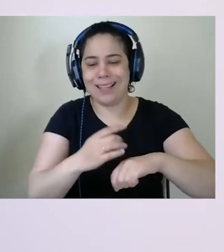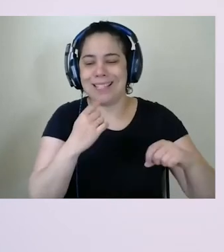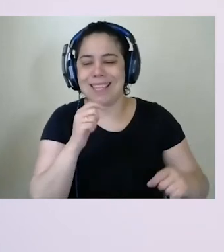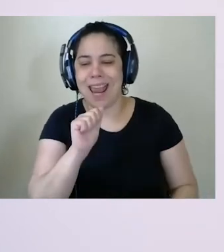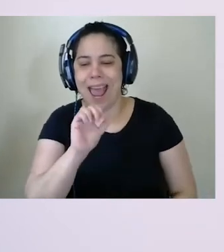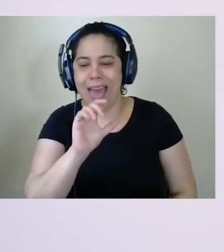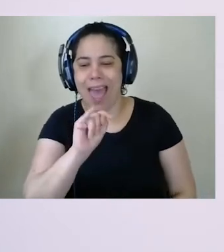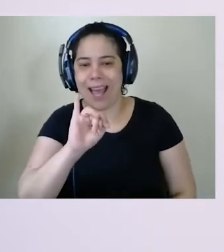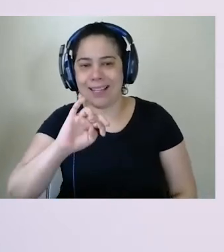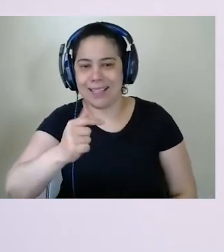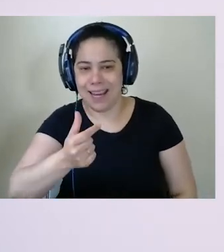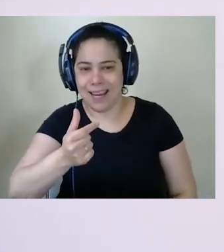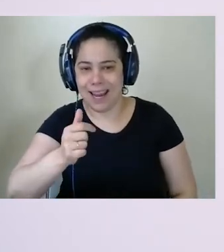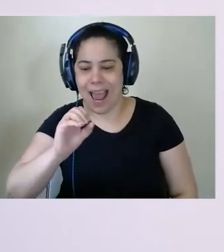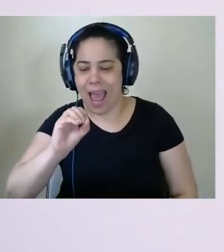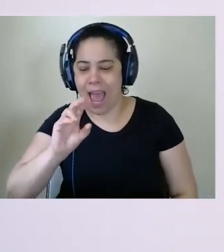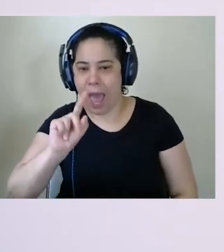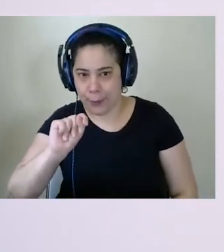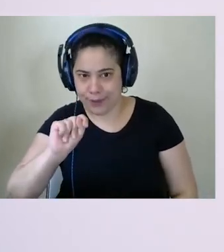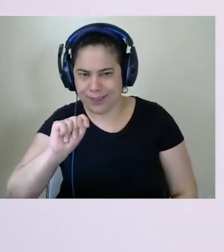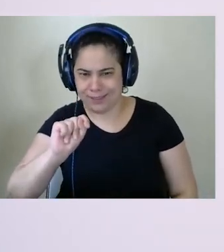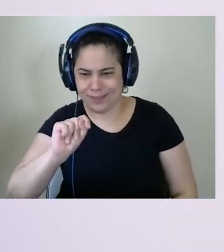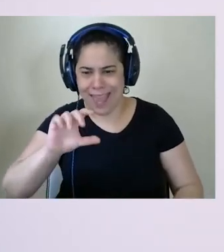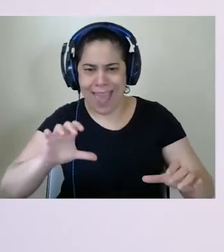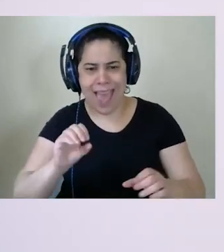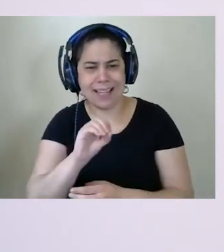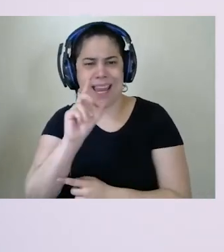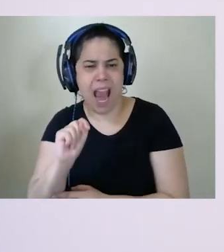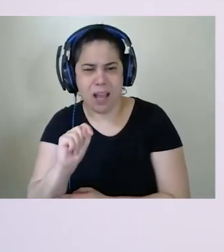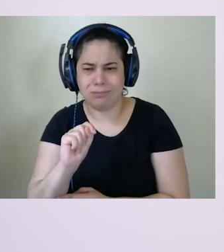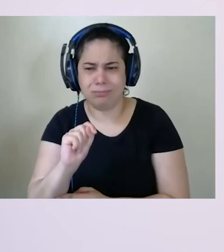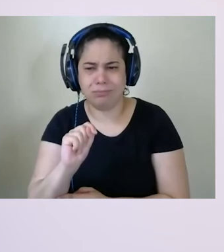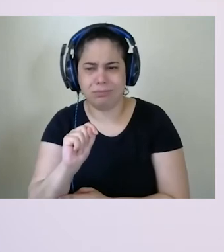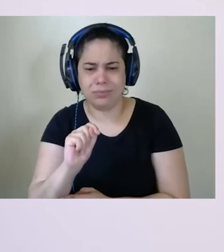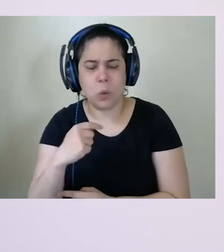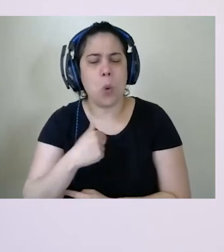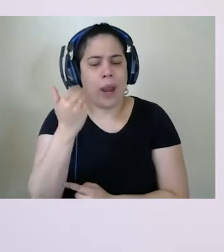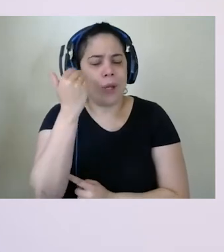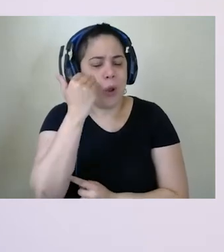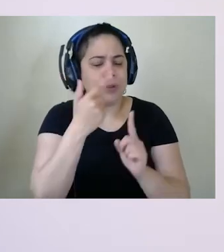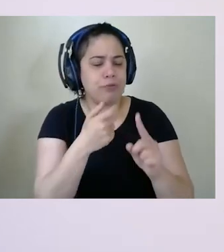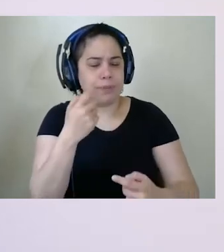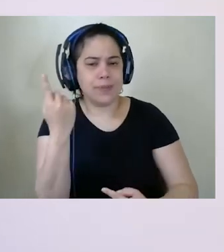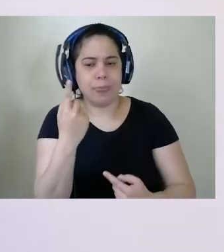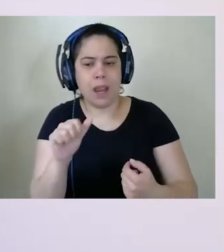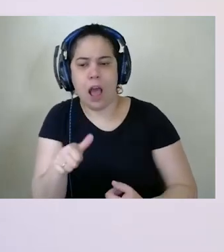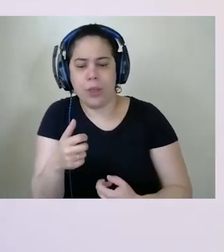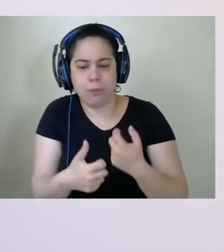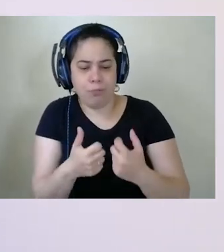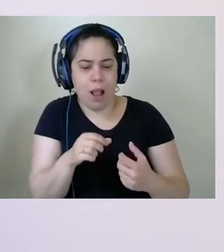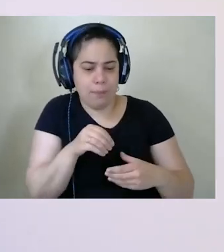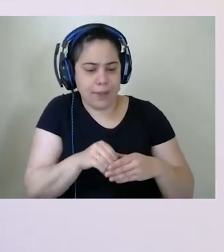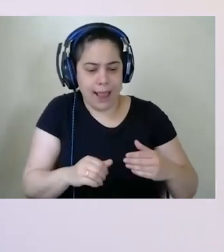symbolic representations of some other problem in life, right? So shoplifting is a good